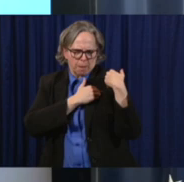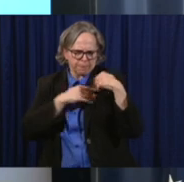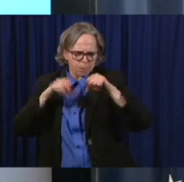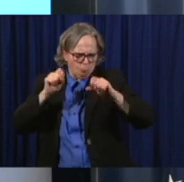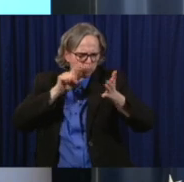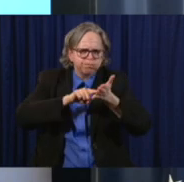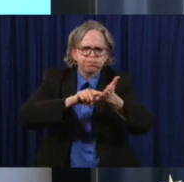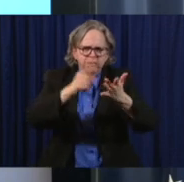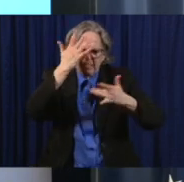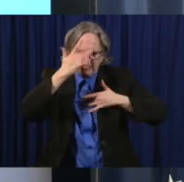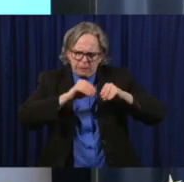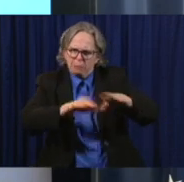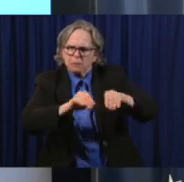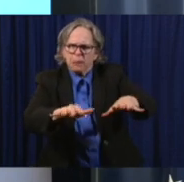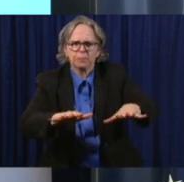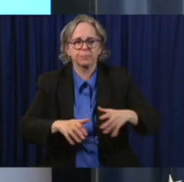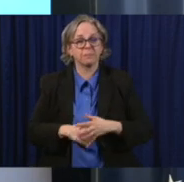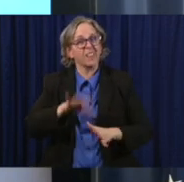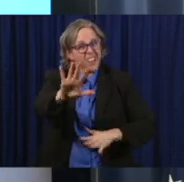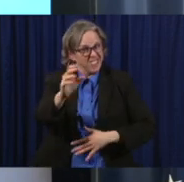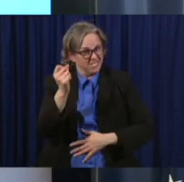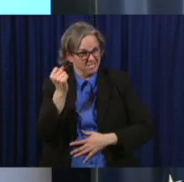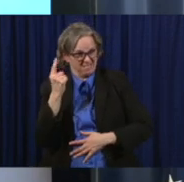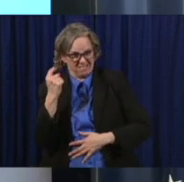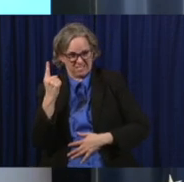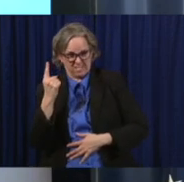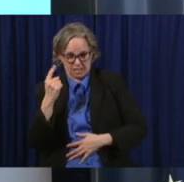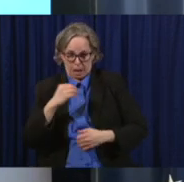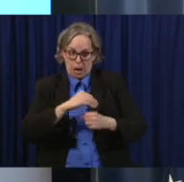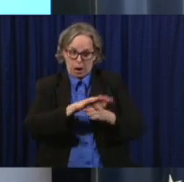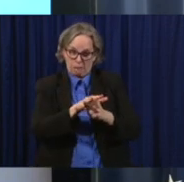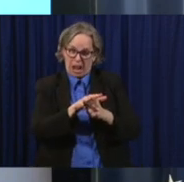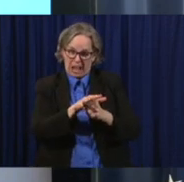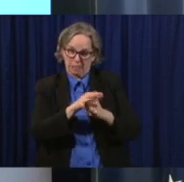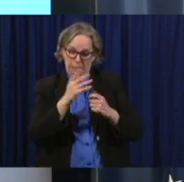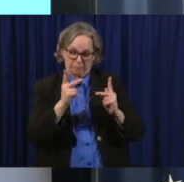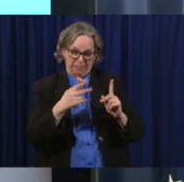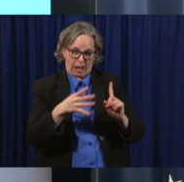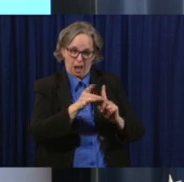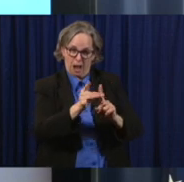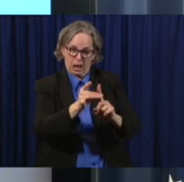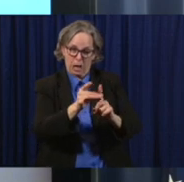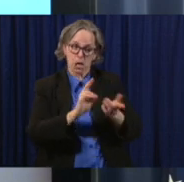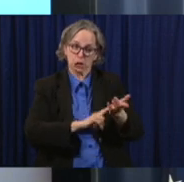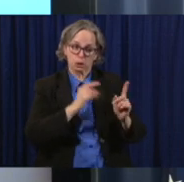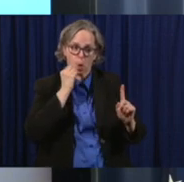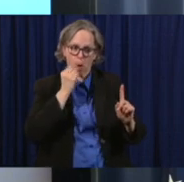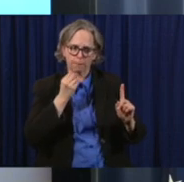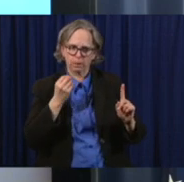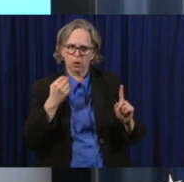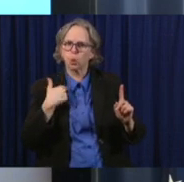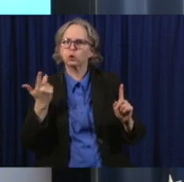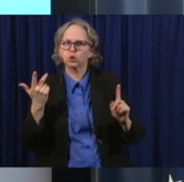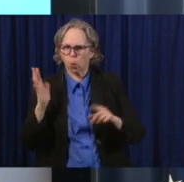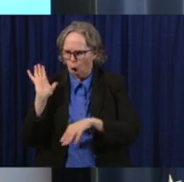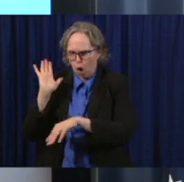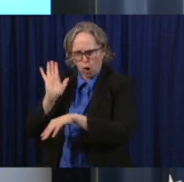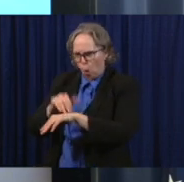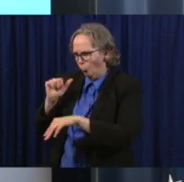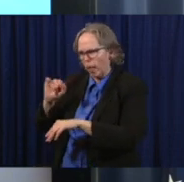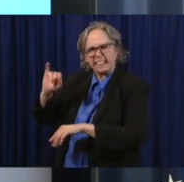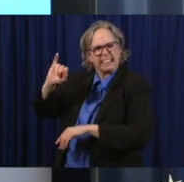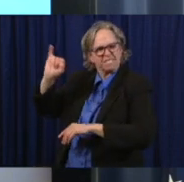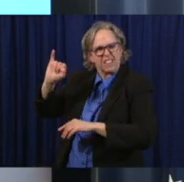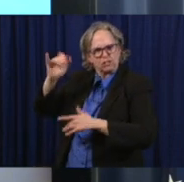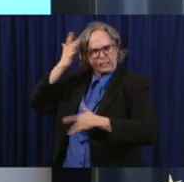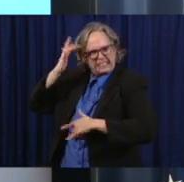of coronavirus in nursing homes, we've had a local infection control strike team where many